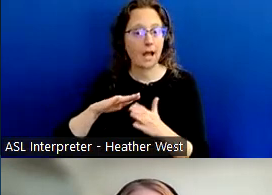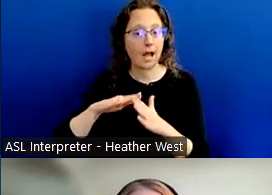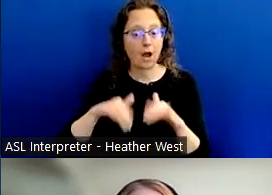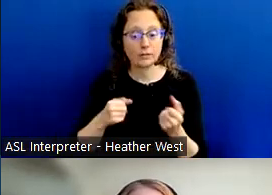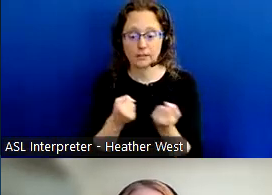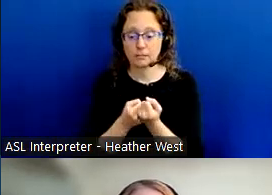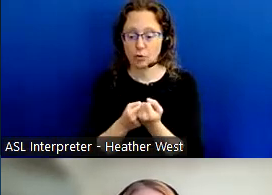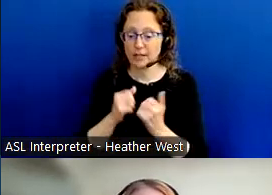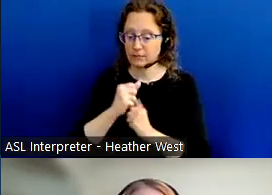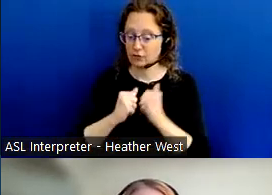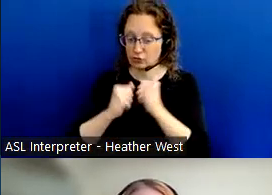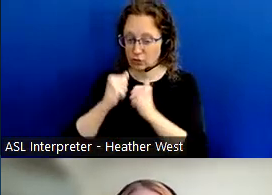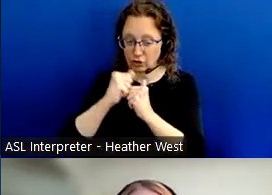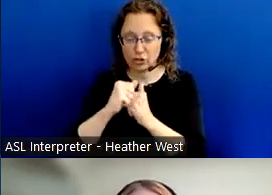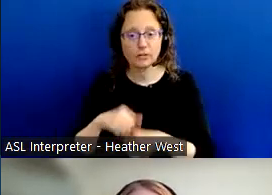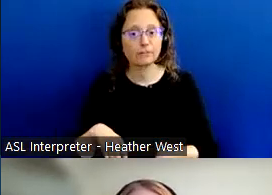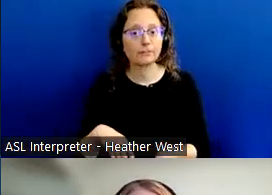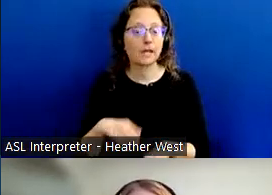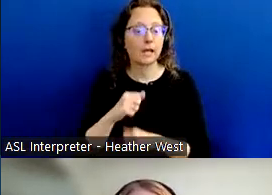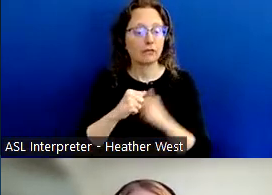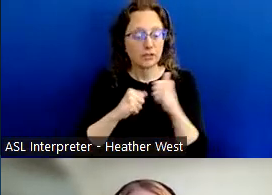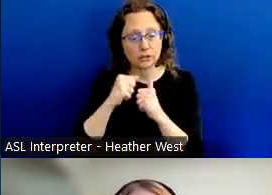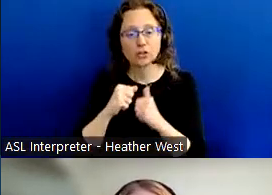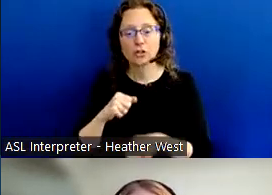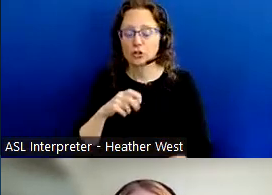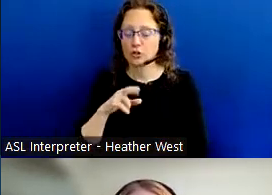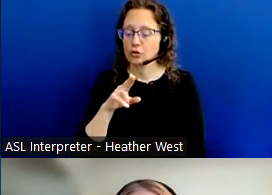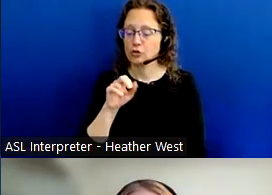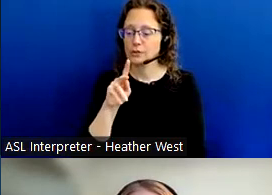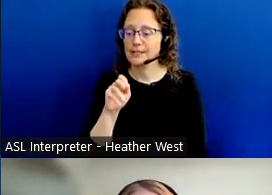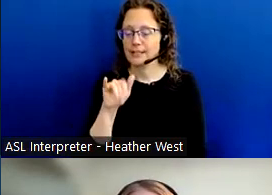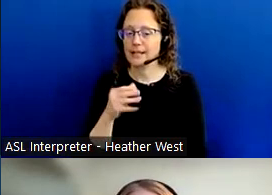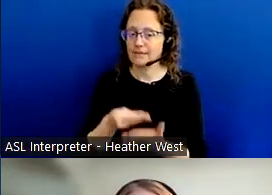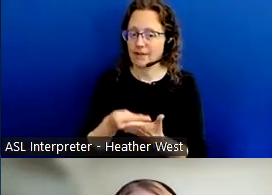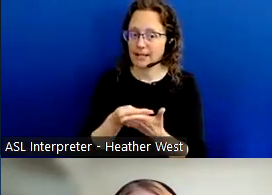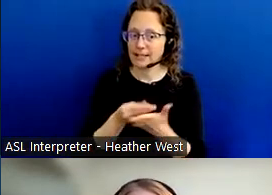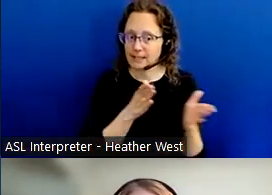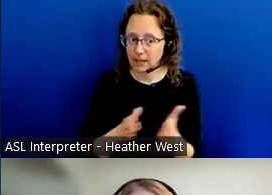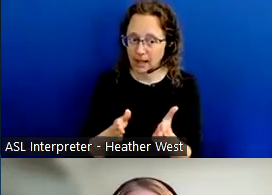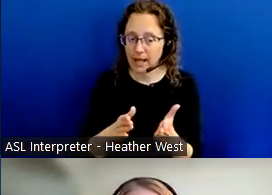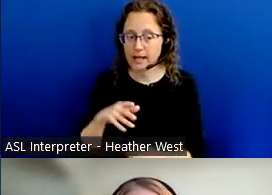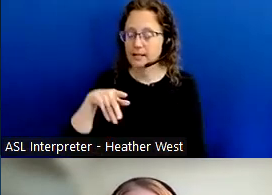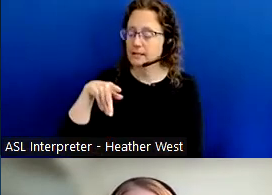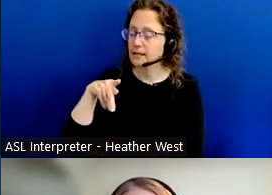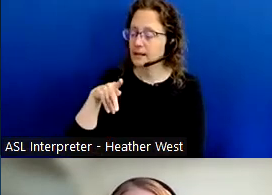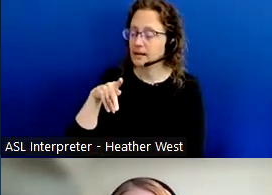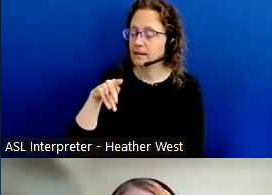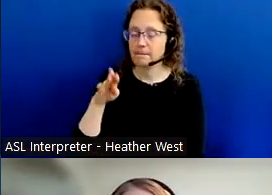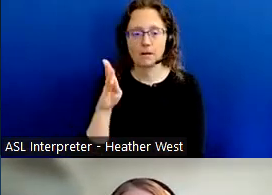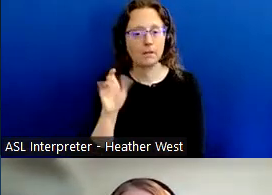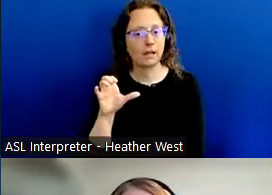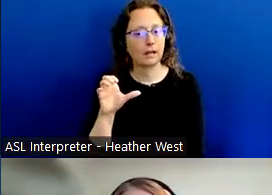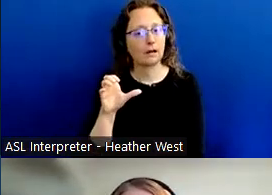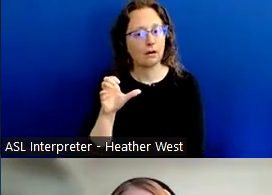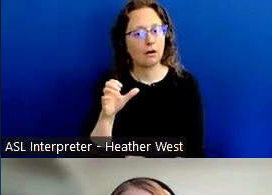such as infrastructure and utility financing plans, in public art and infrastructure programs.